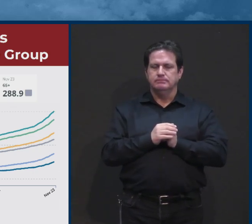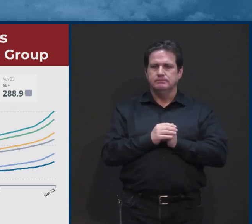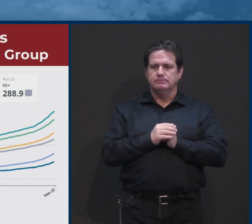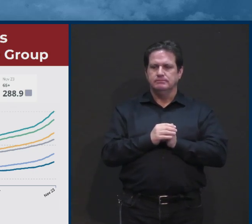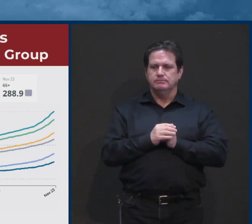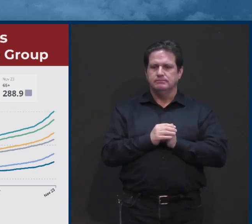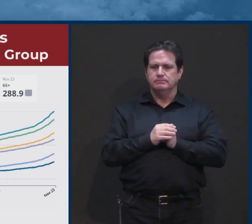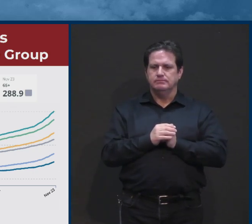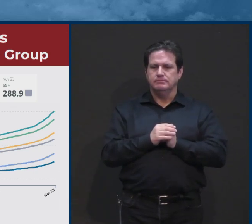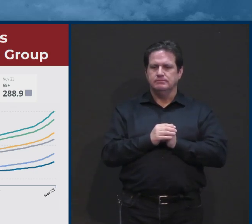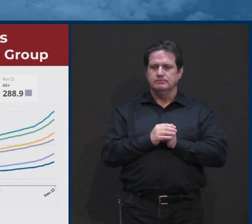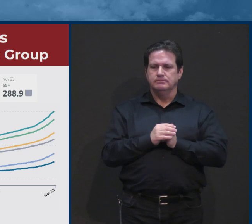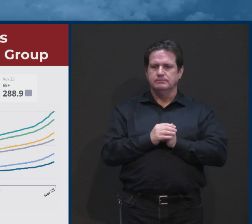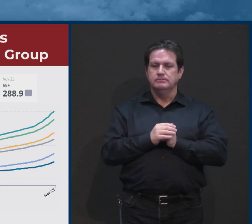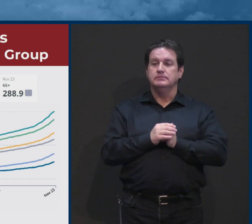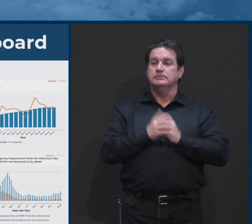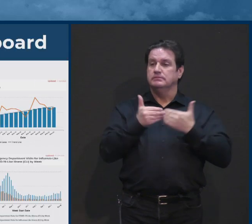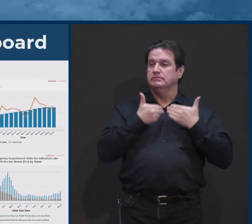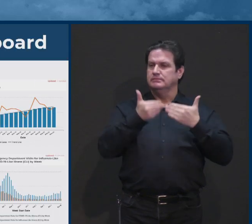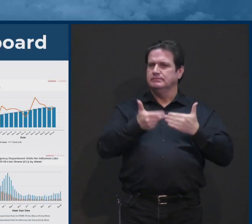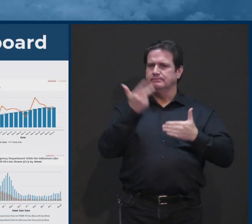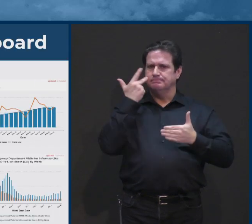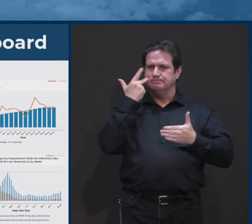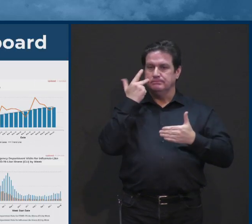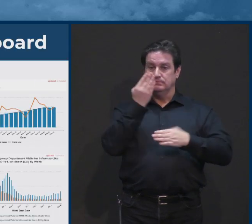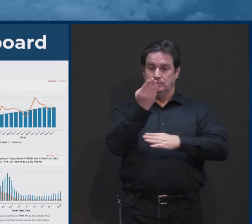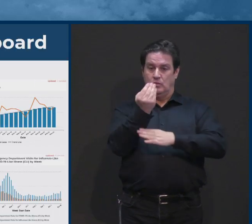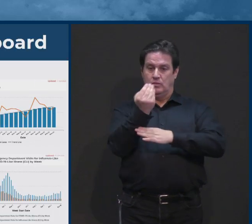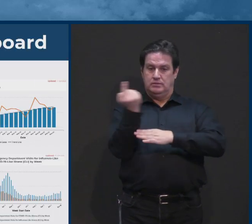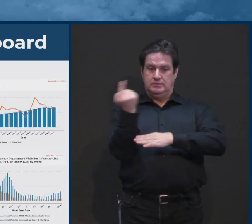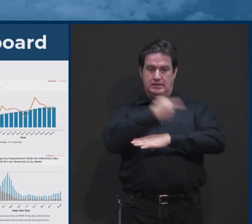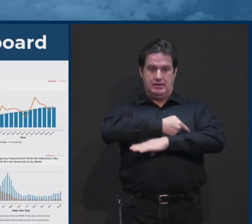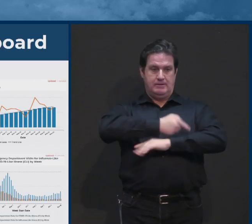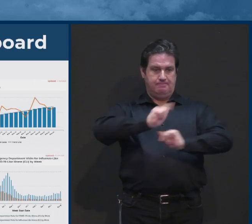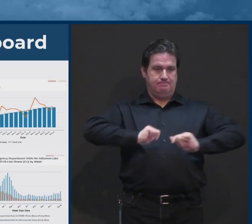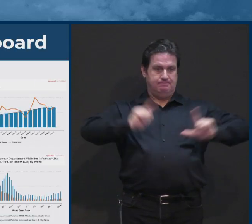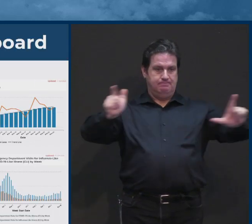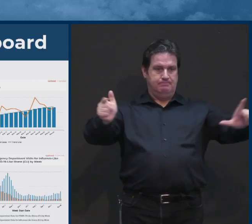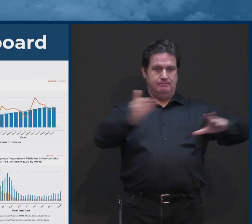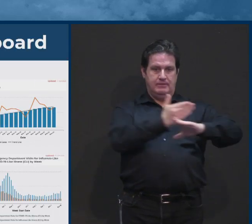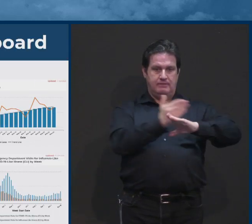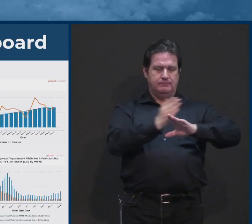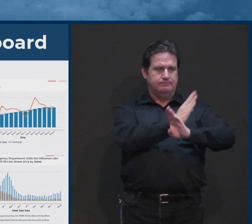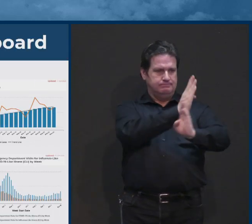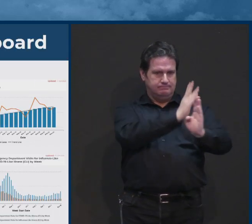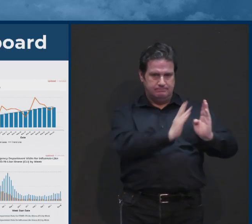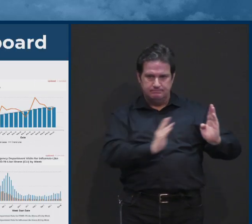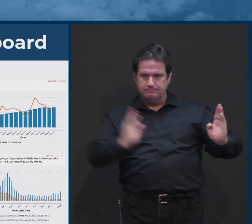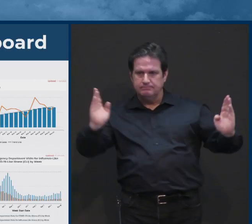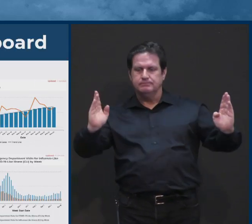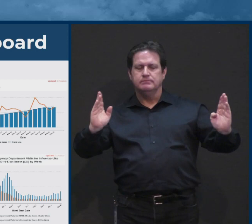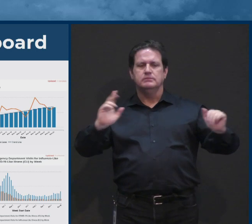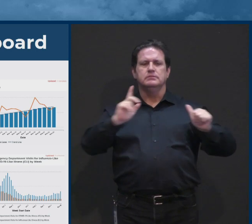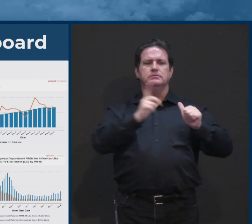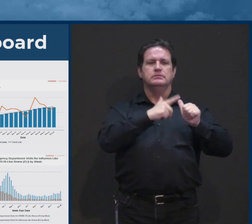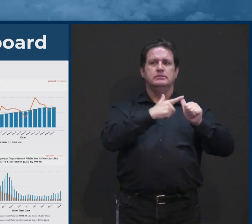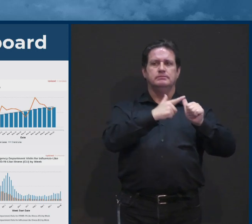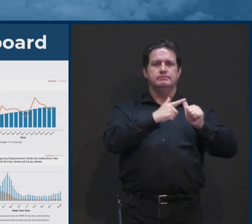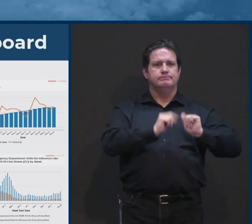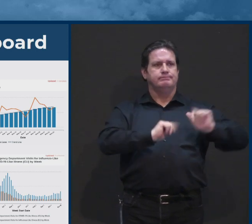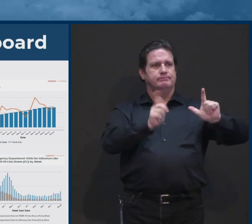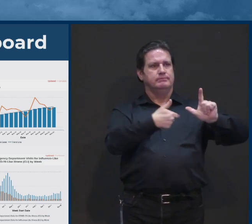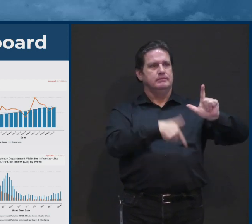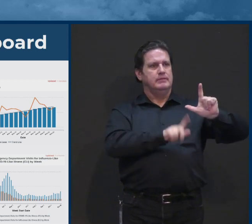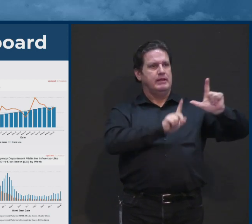there. And so as we move on to see our 14-day view of the data dashboard, the first top level,